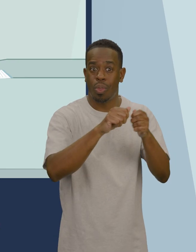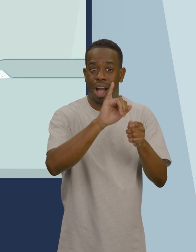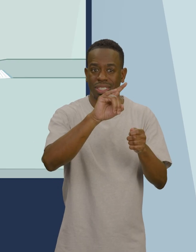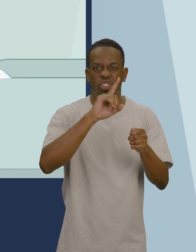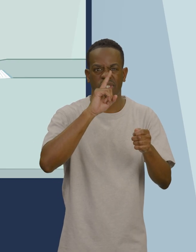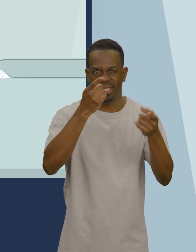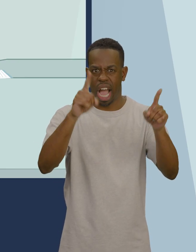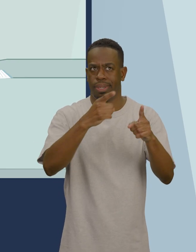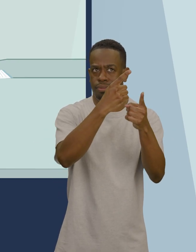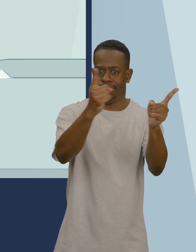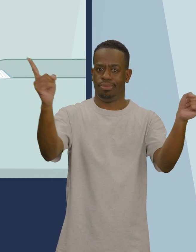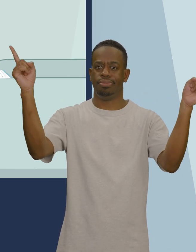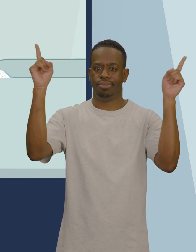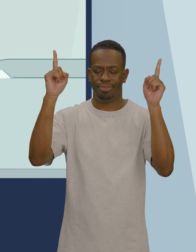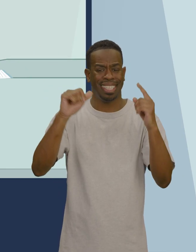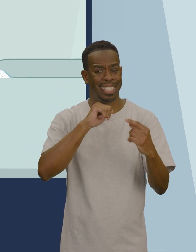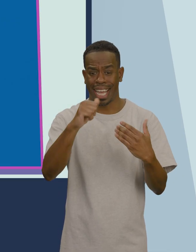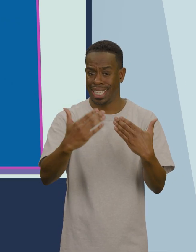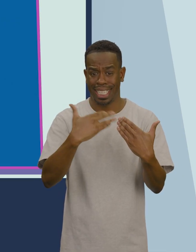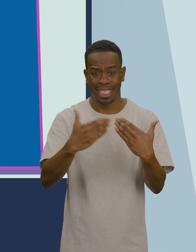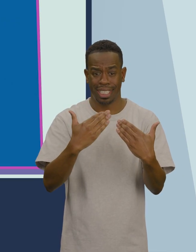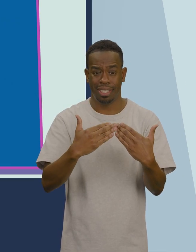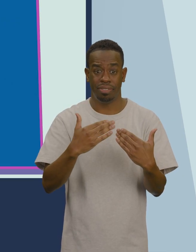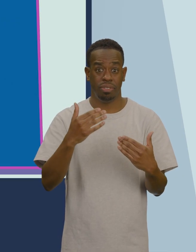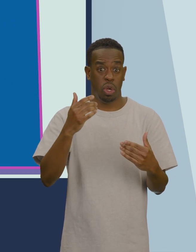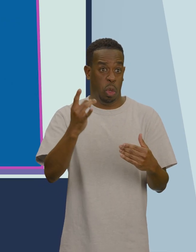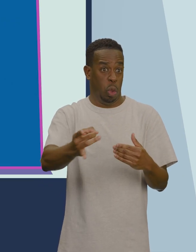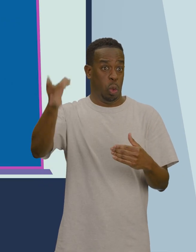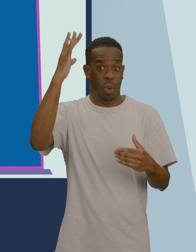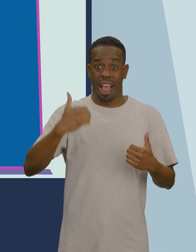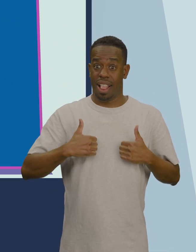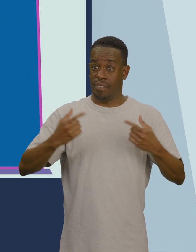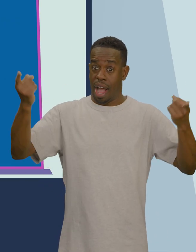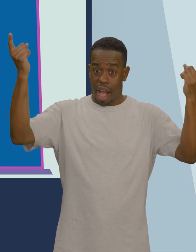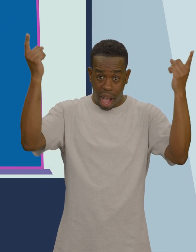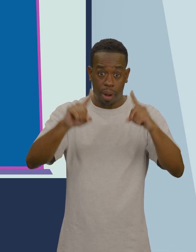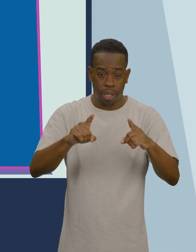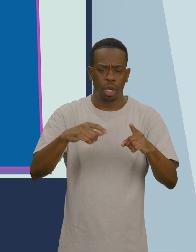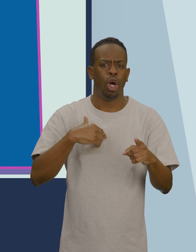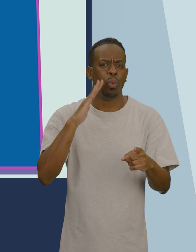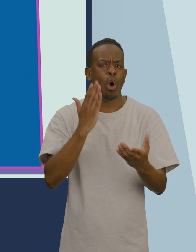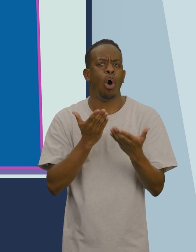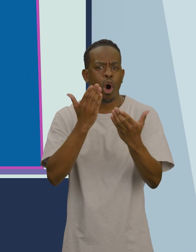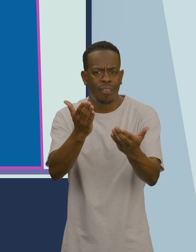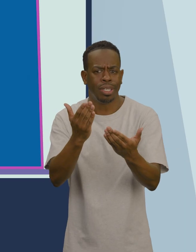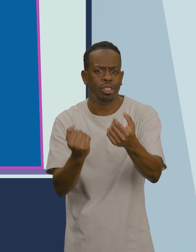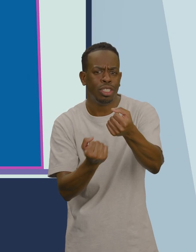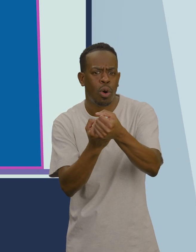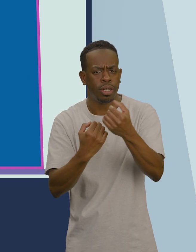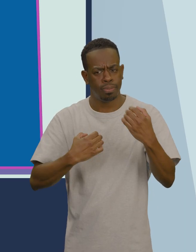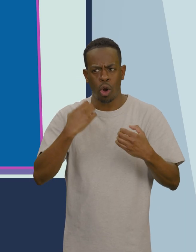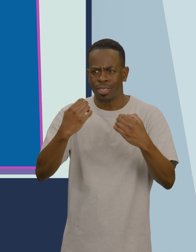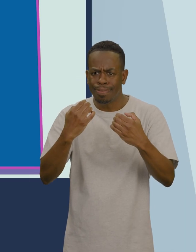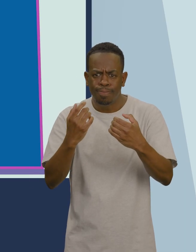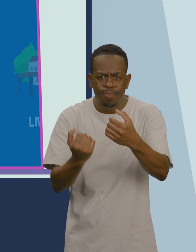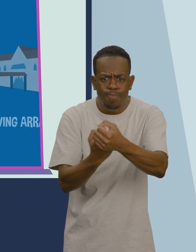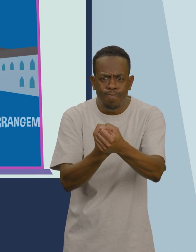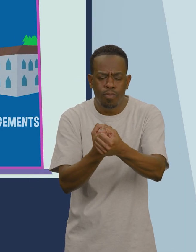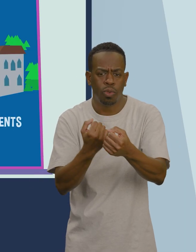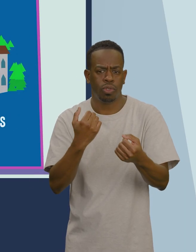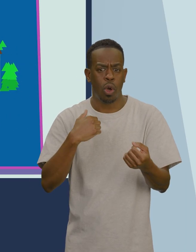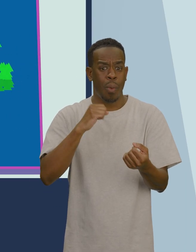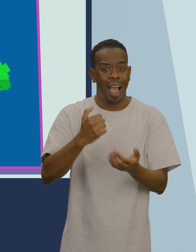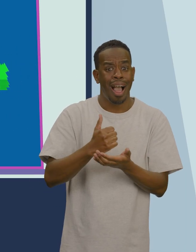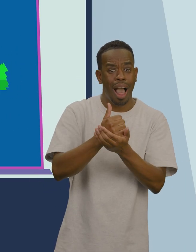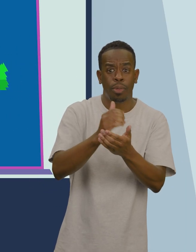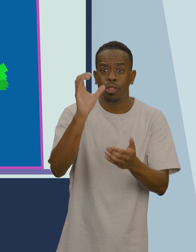IDD. It's never easy for anyone. When any major life event occurs, we can offer emotional supports, and if needed, we